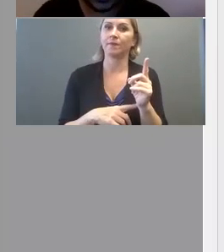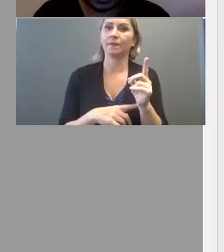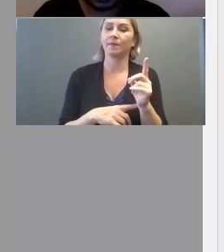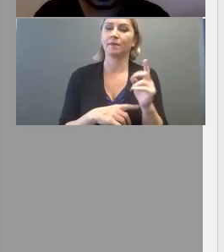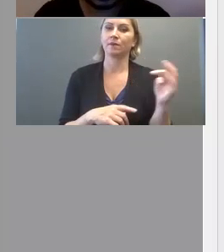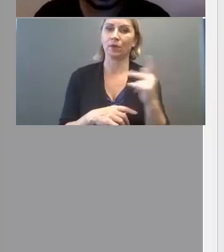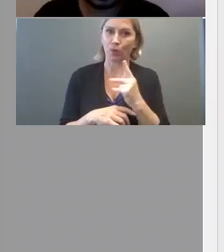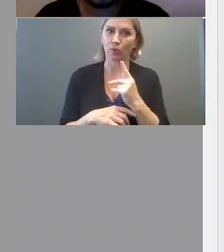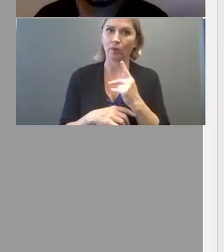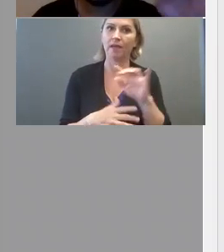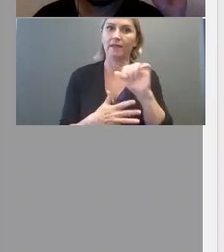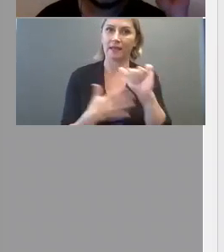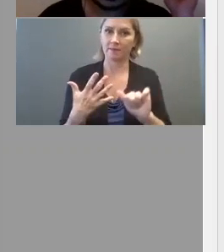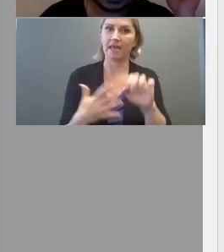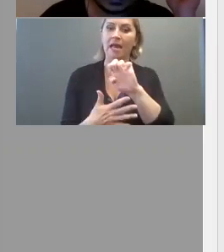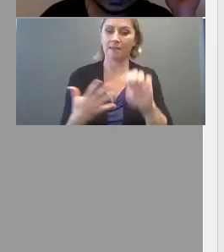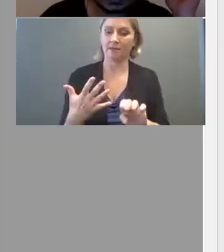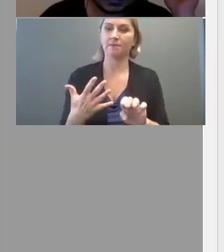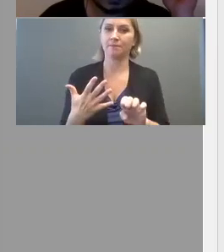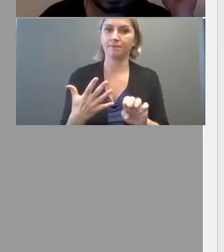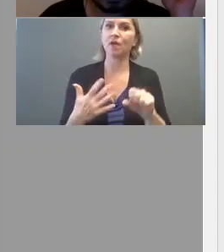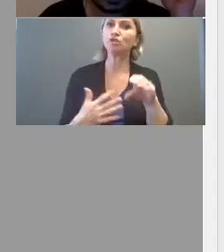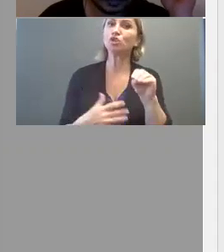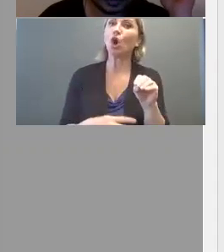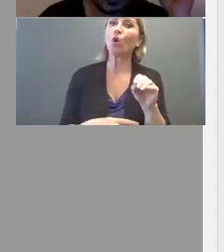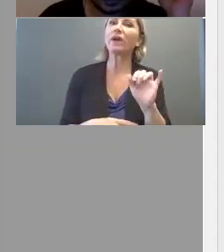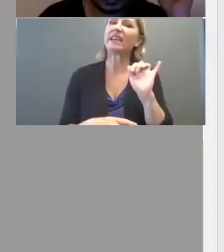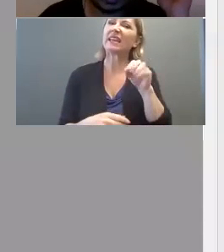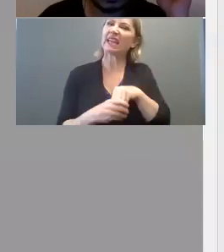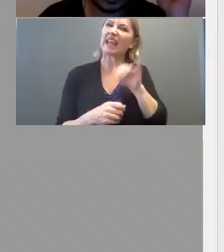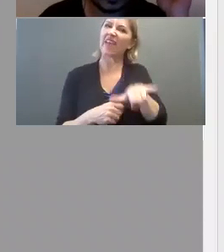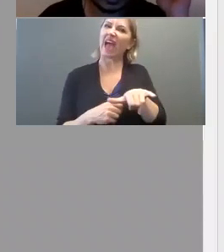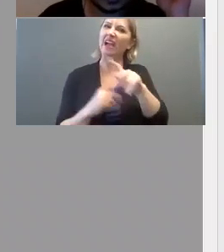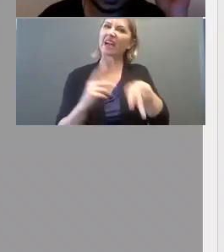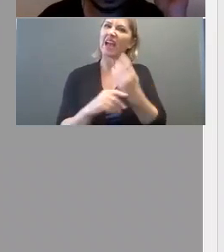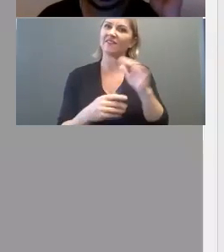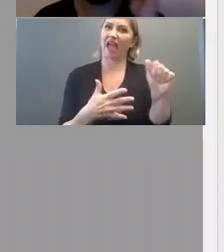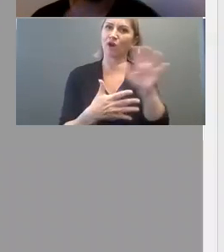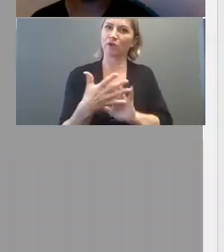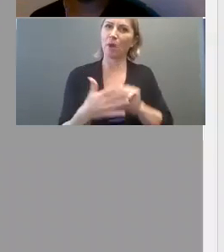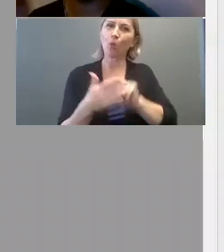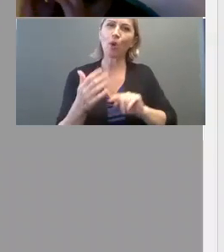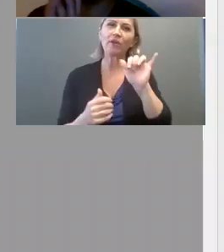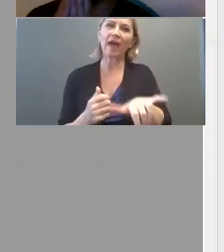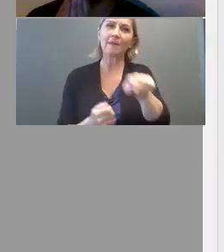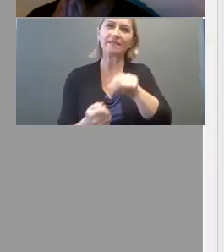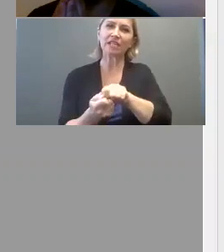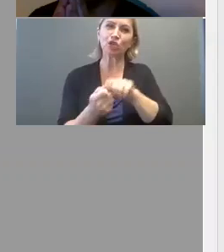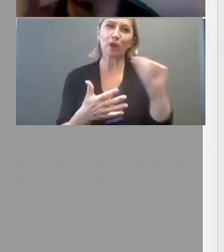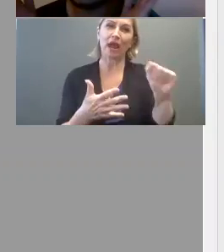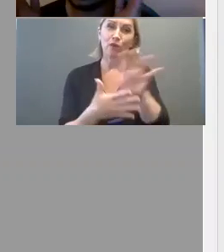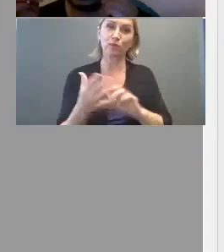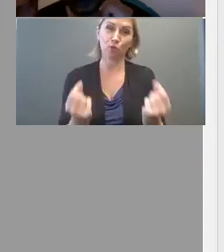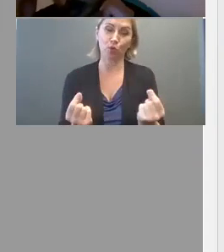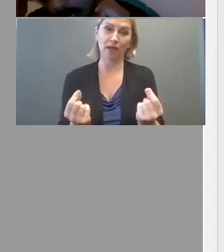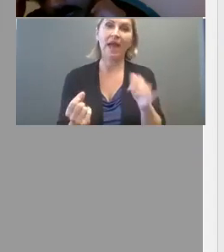return element, right? So in this sort of an algorithm, what would this particular algorithm do? It would